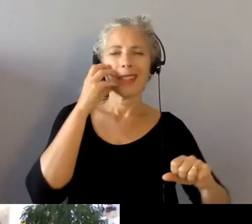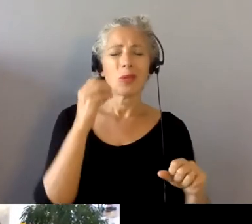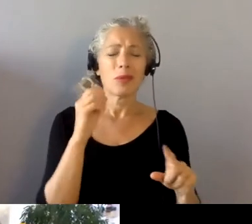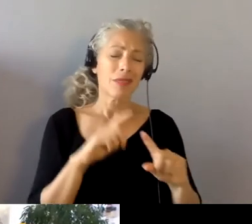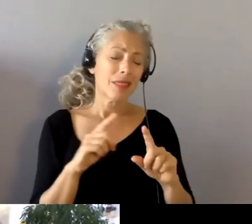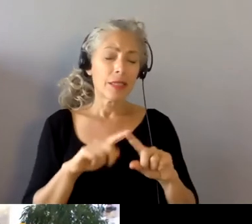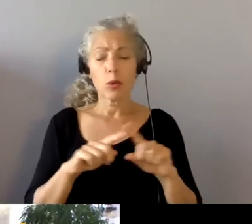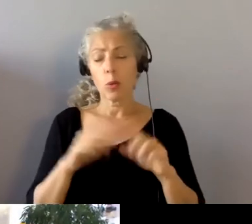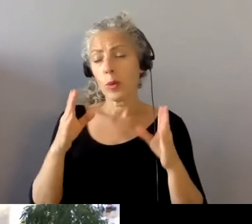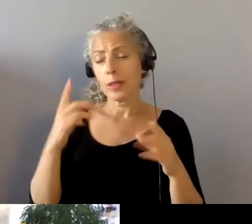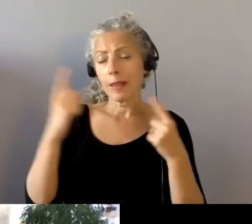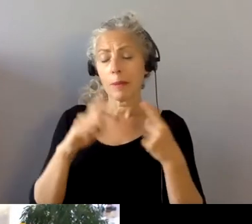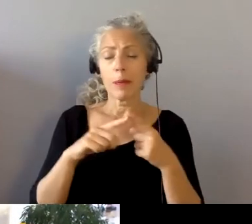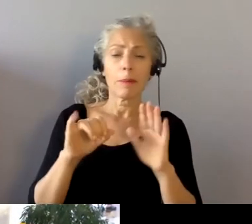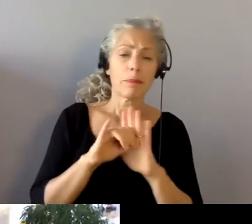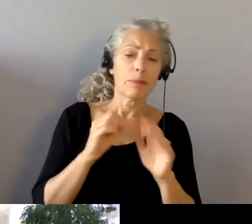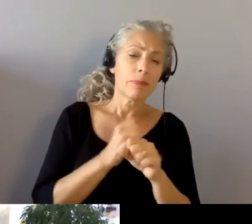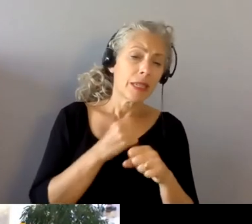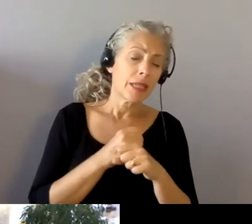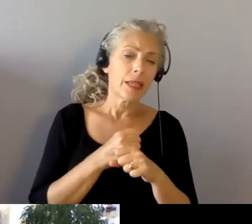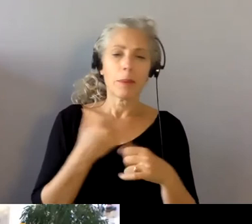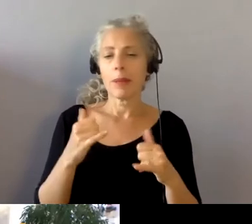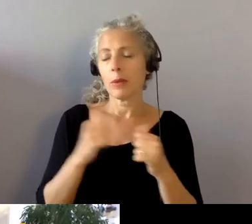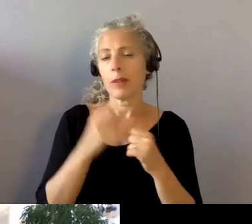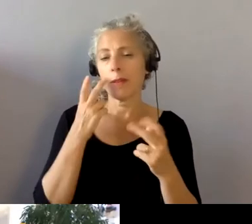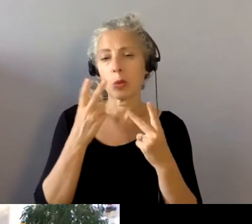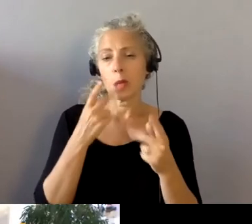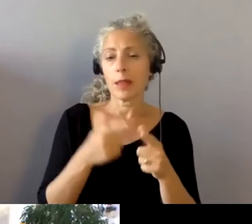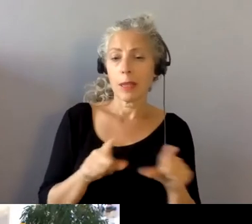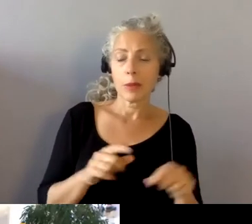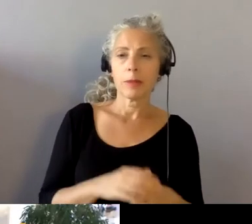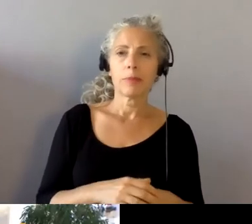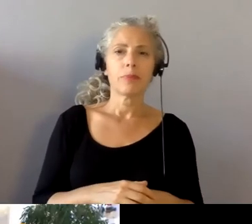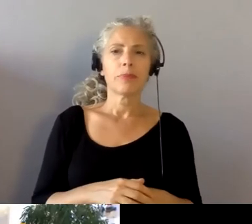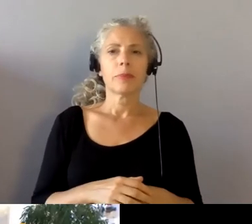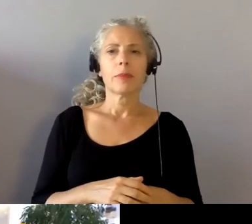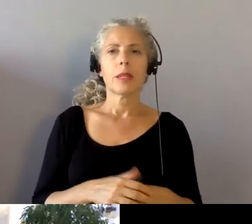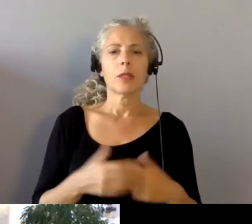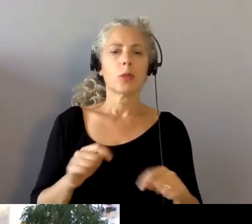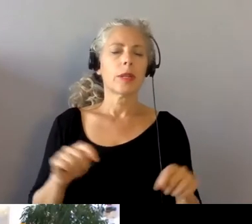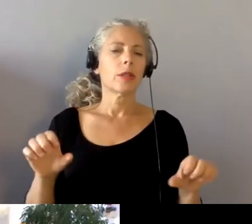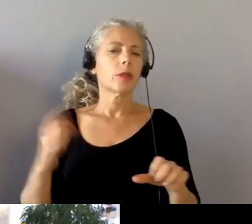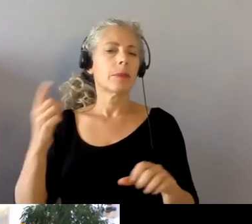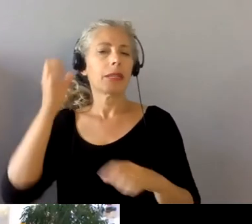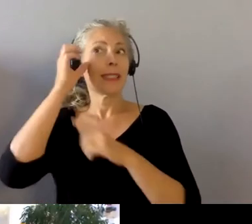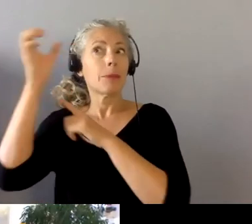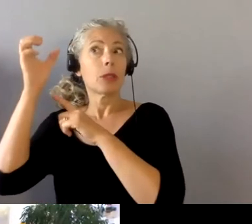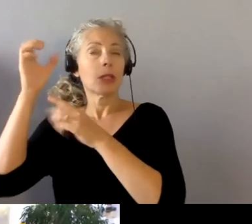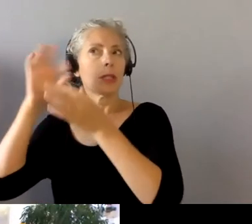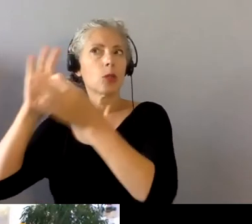around image making and making and playing with visual language and trying to do something that conceptually also related to what I was thinking about